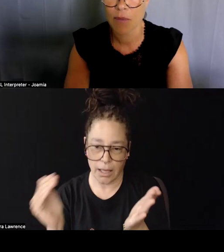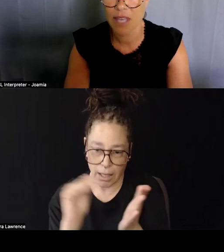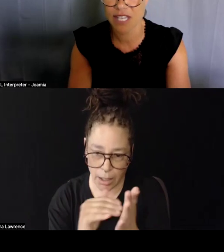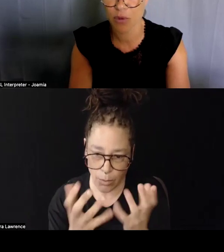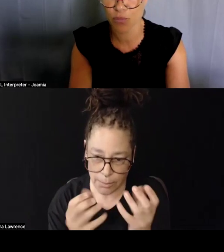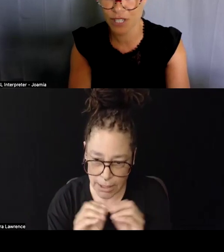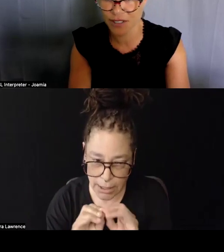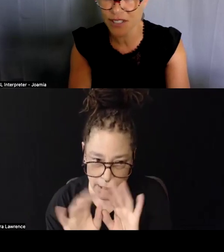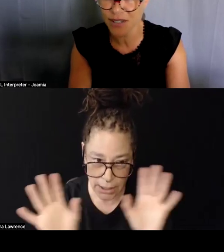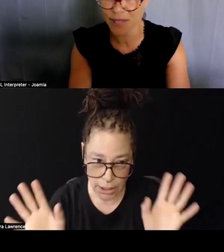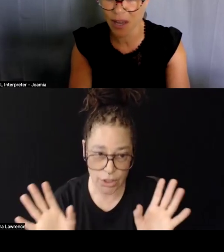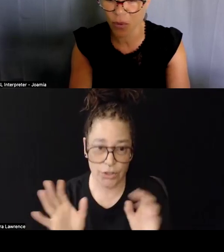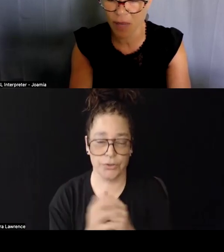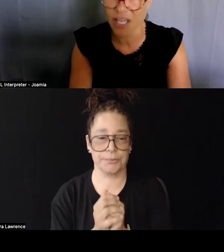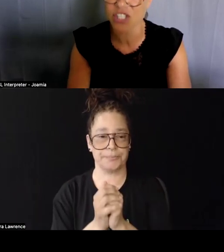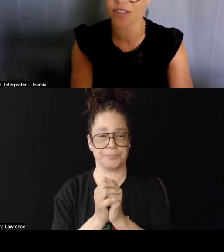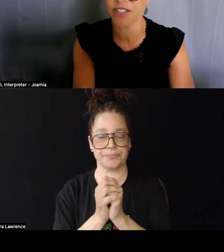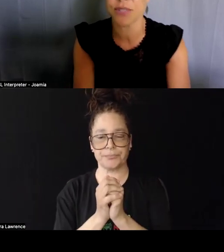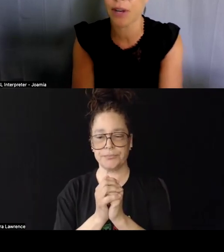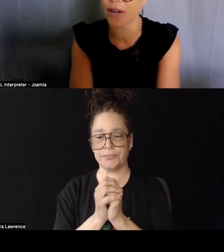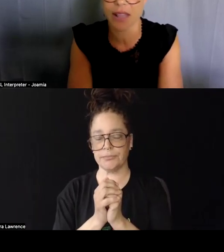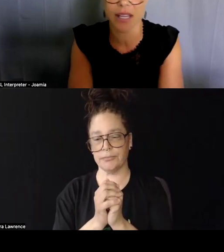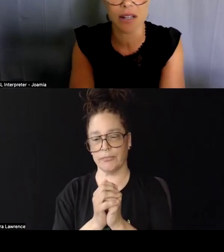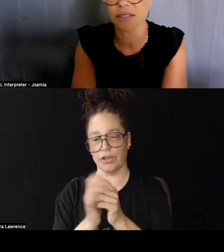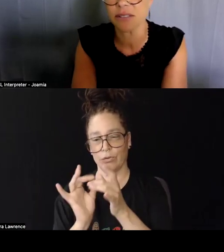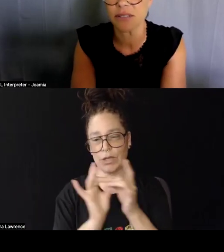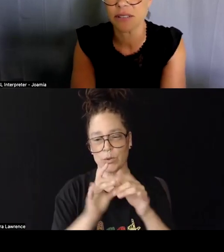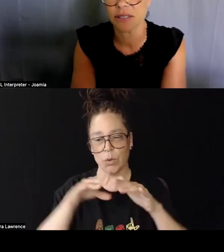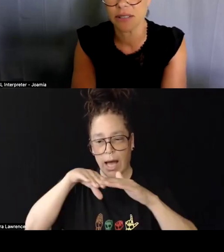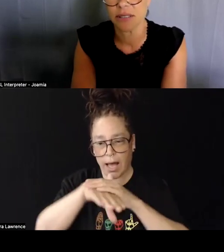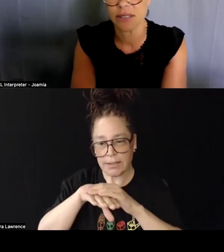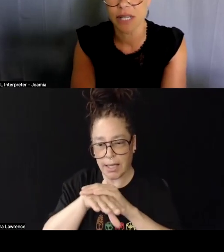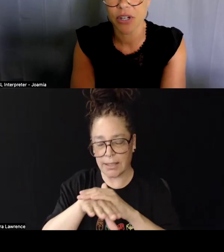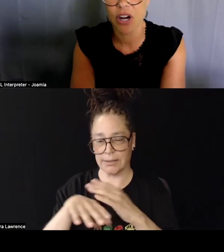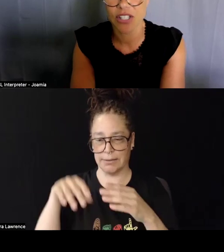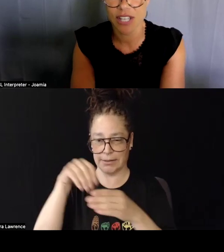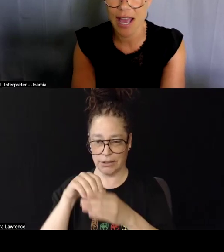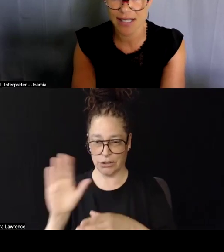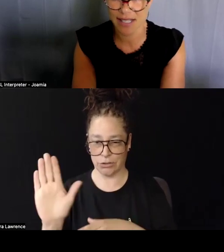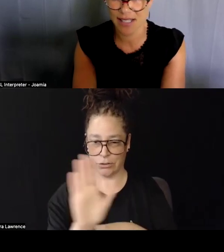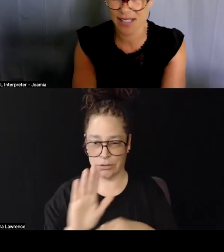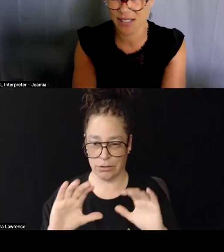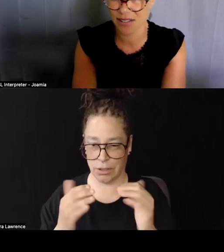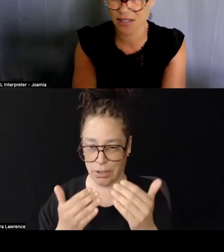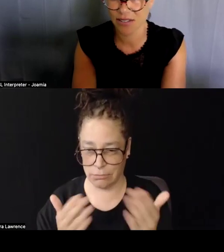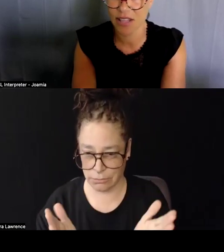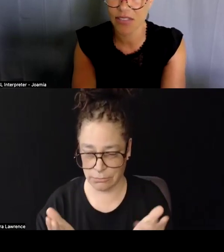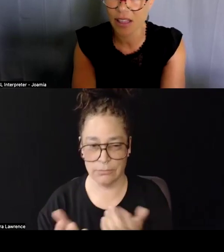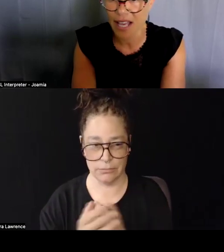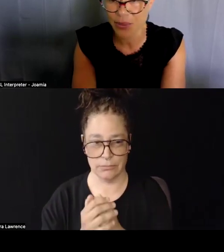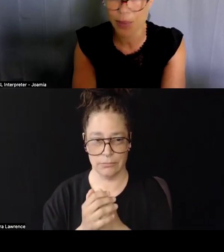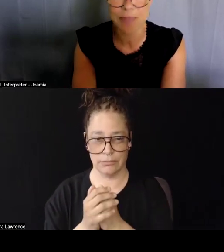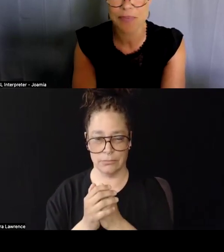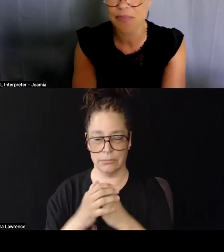It may seem redundant, but I want to make sure this is very clear. In regards to access within